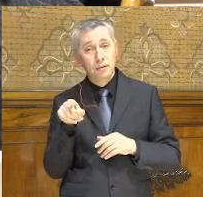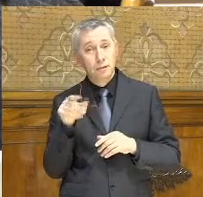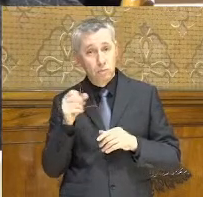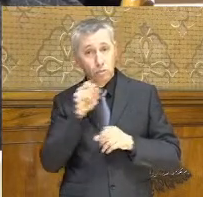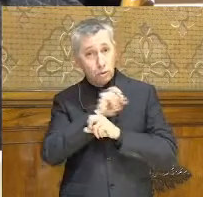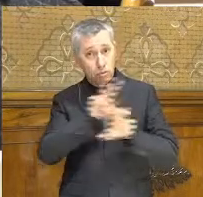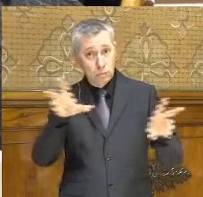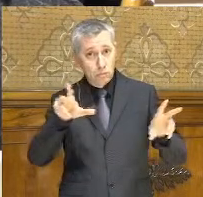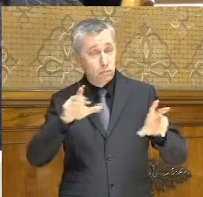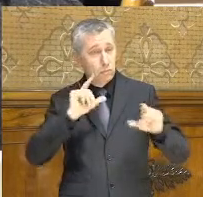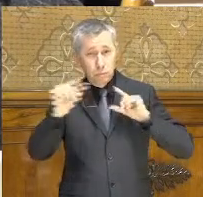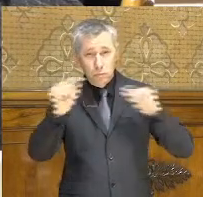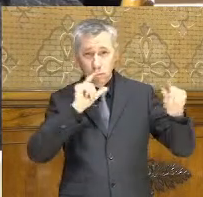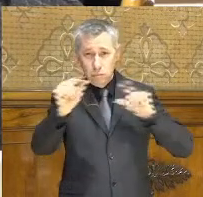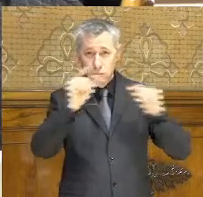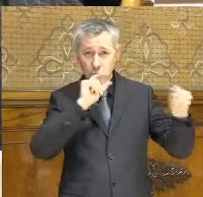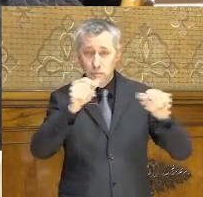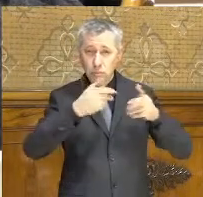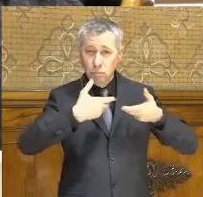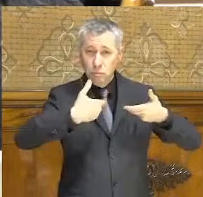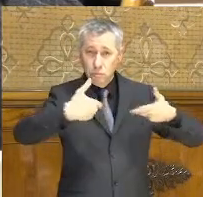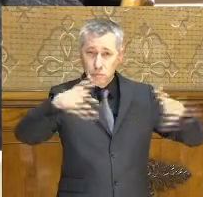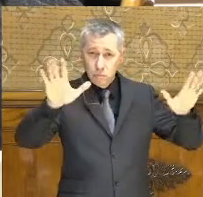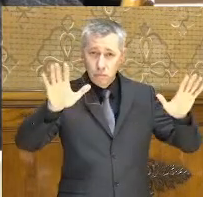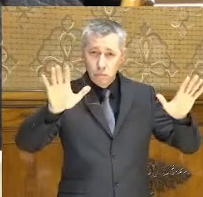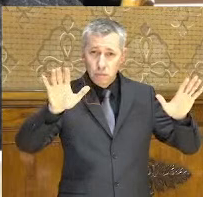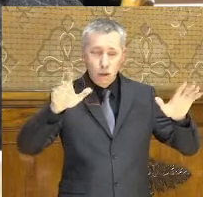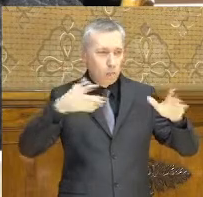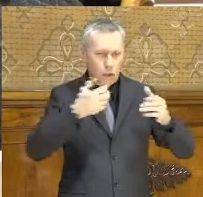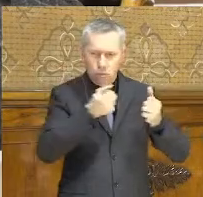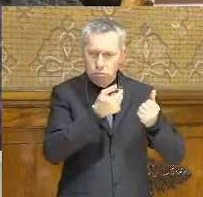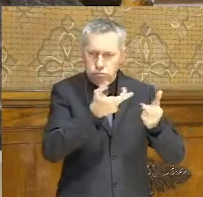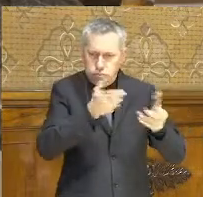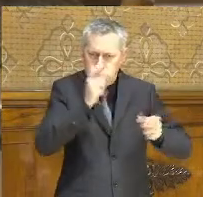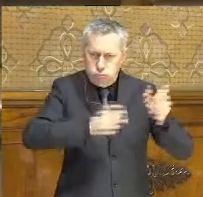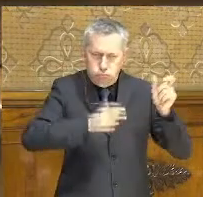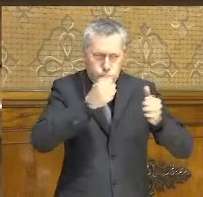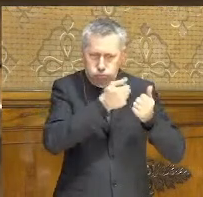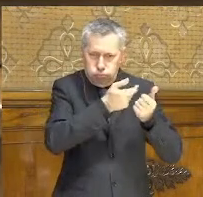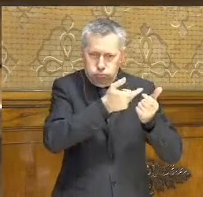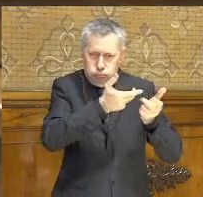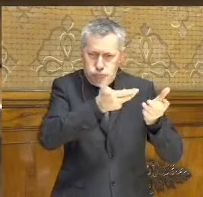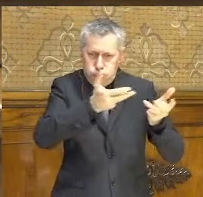were told, within 4 hours, I want to see nobody on the streets.